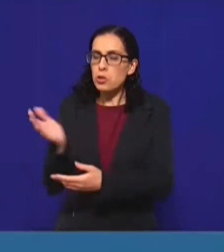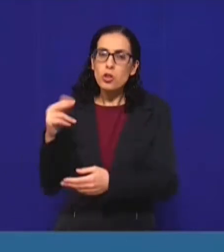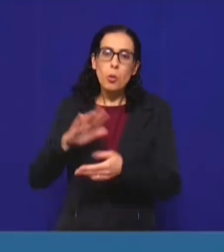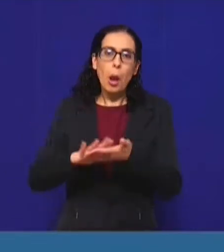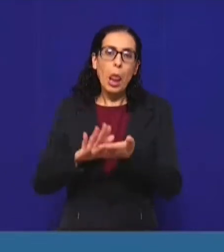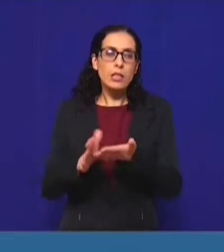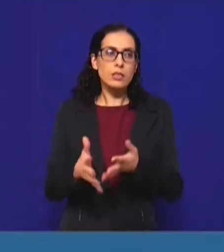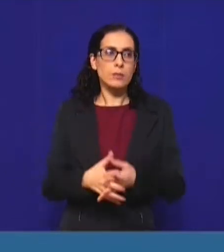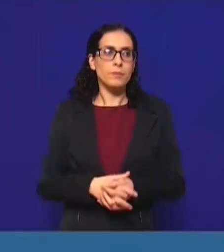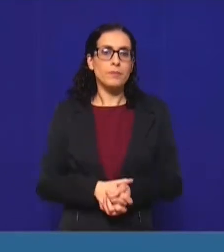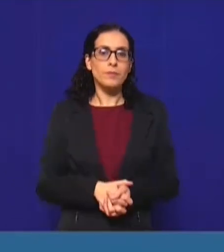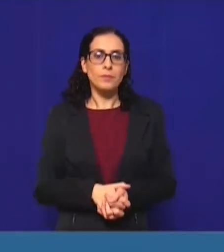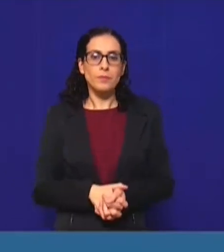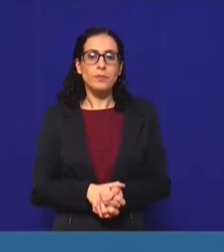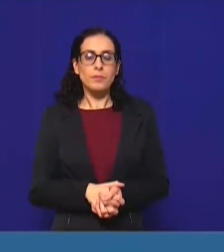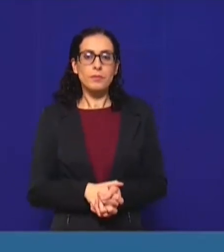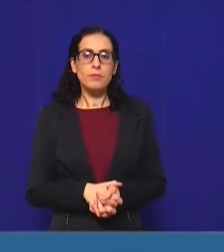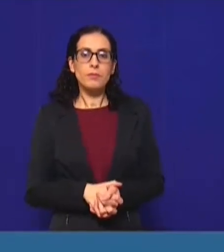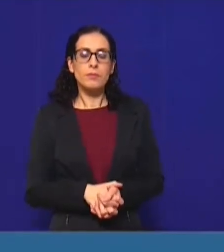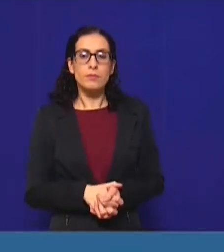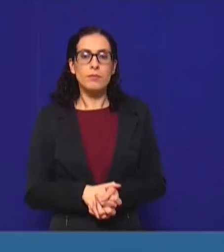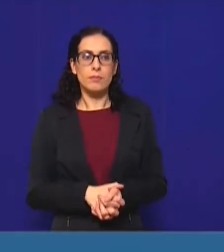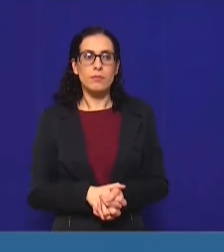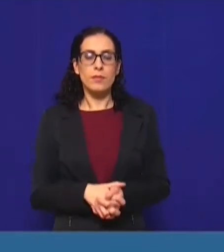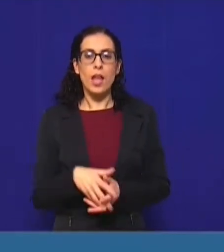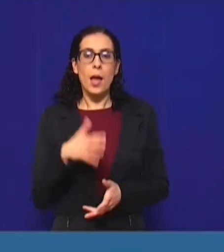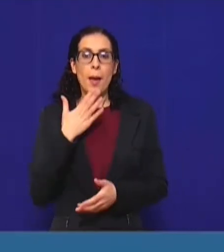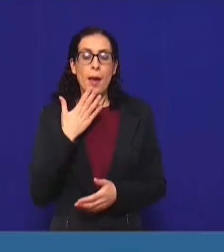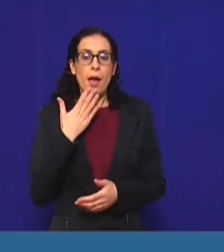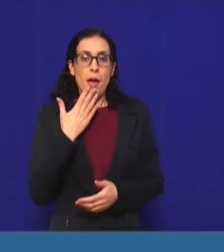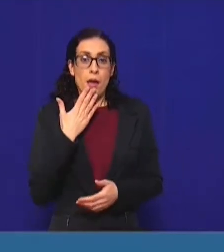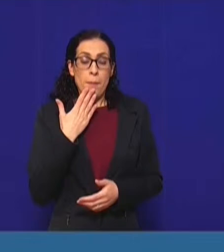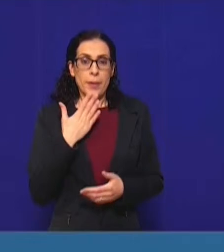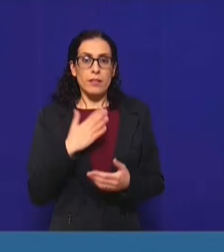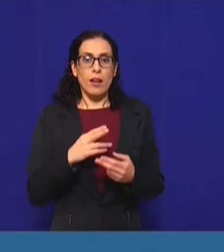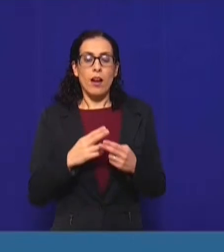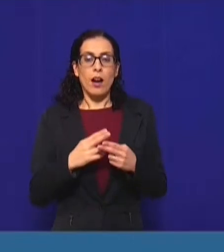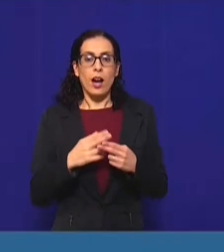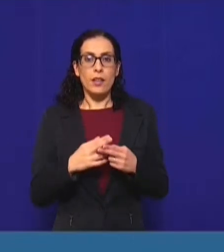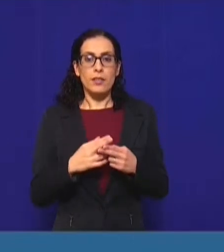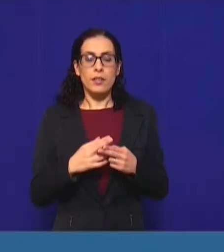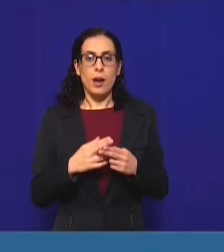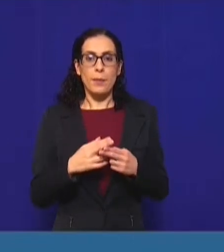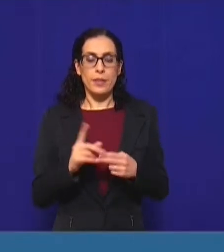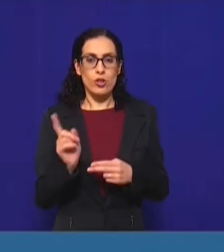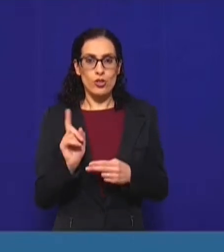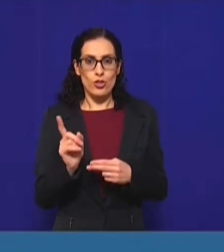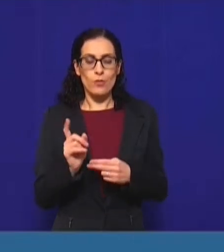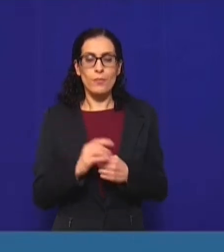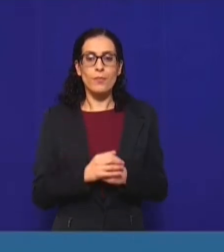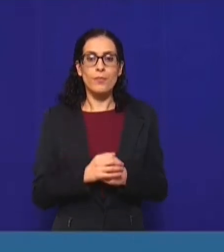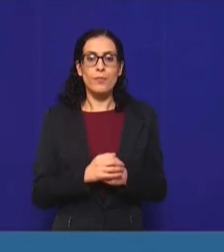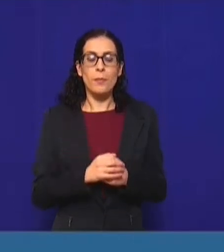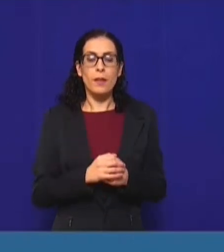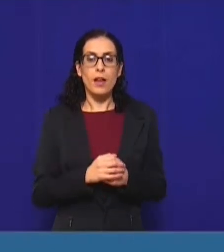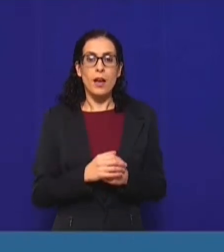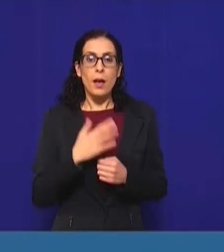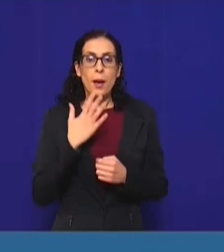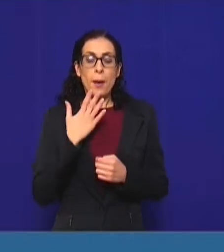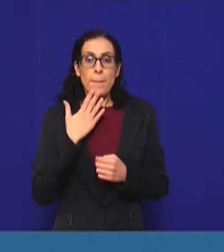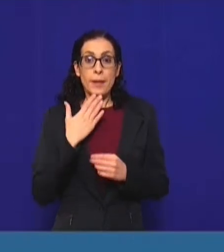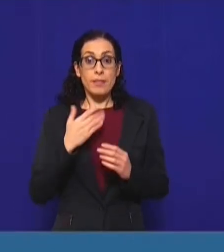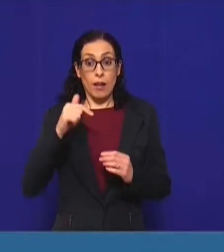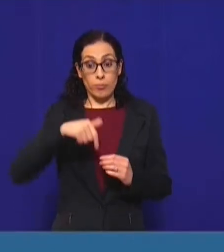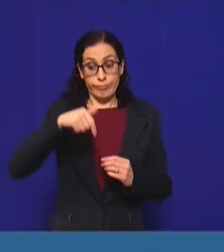Bħalma dejjem għamilna sa mill-bidunet, meta inti għandek il-każijiet li huma dejjin u anke n-numru ta' każijiet li jkunu qegħdin